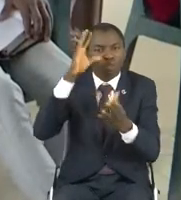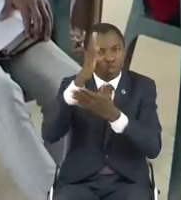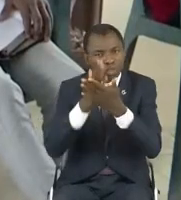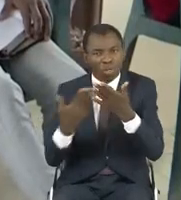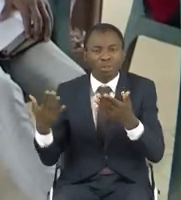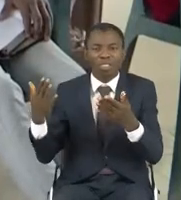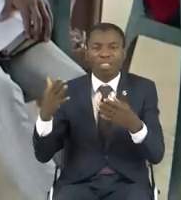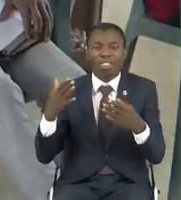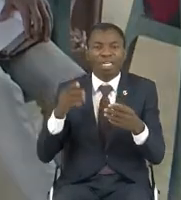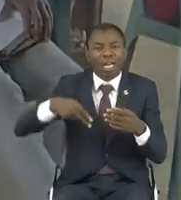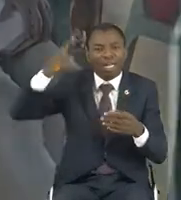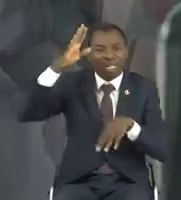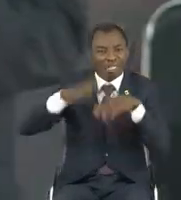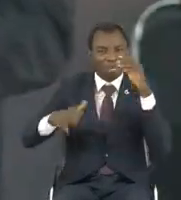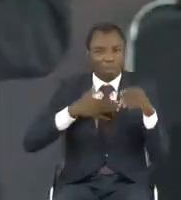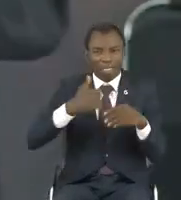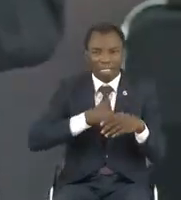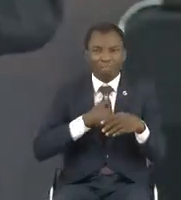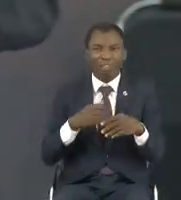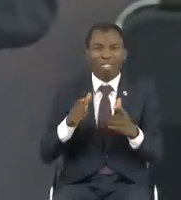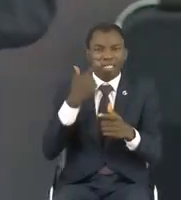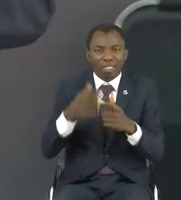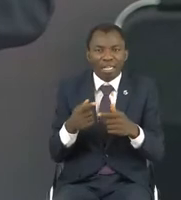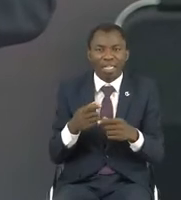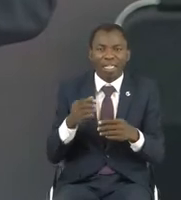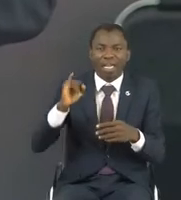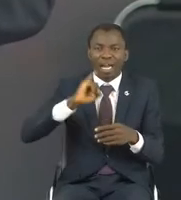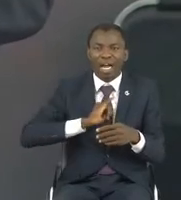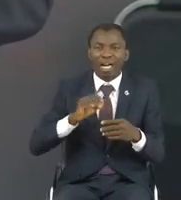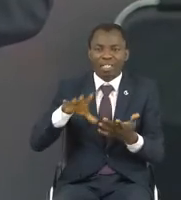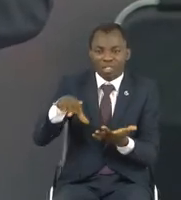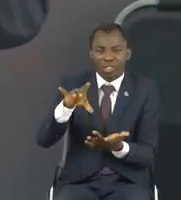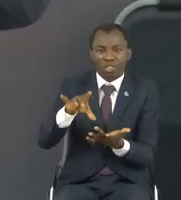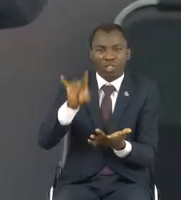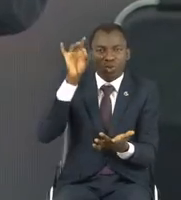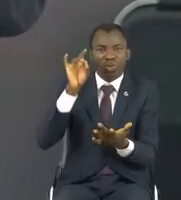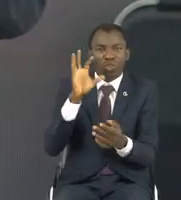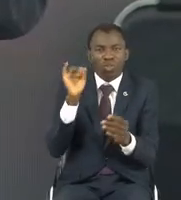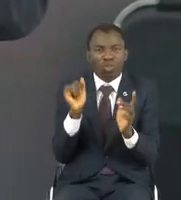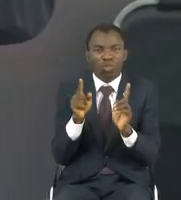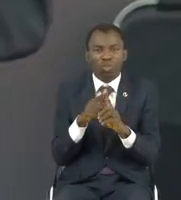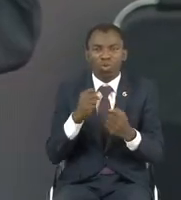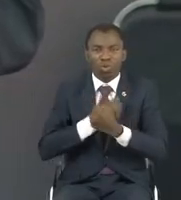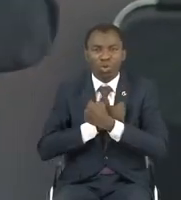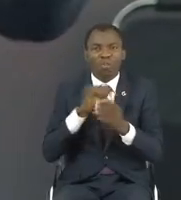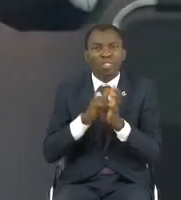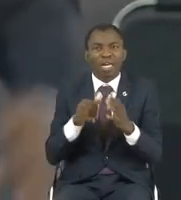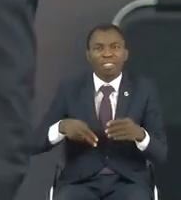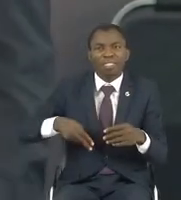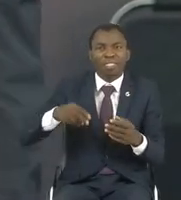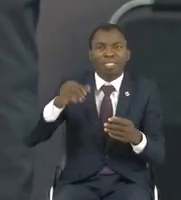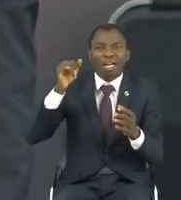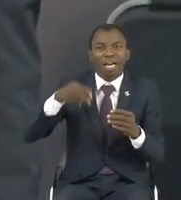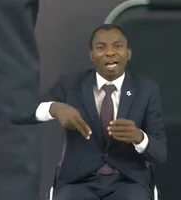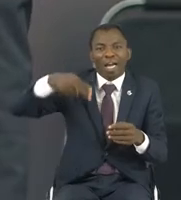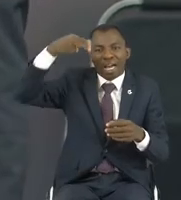myself. And I chose to love that higher thing more than my